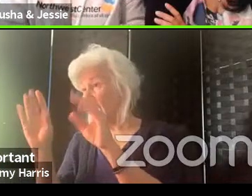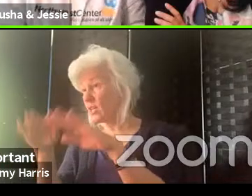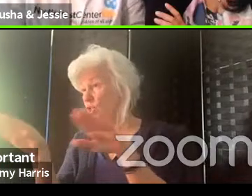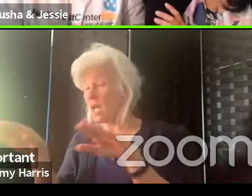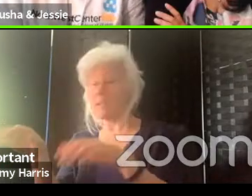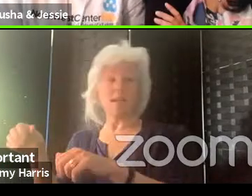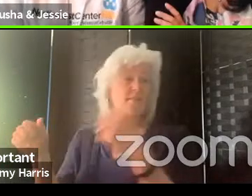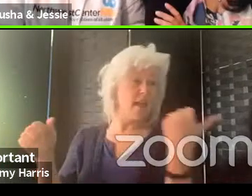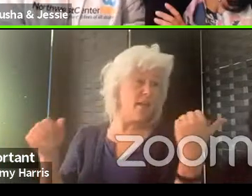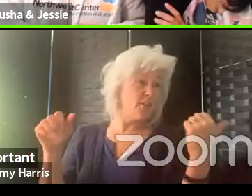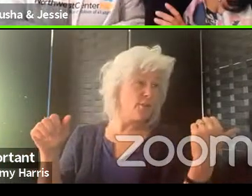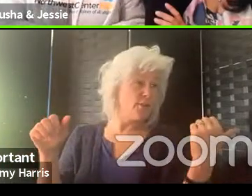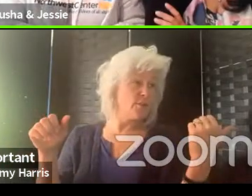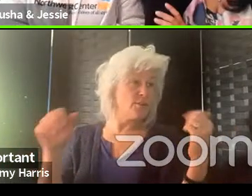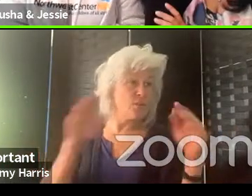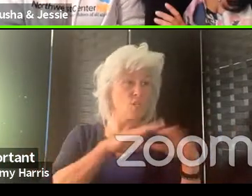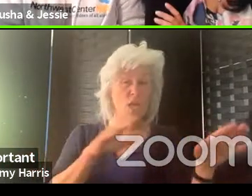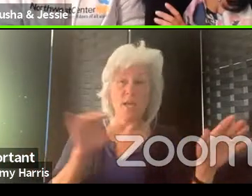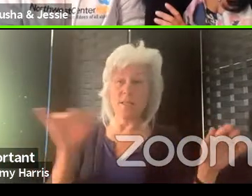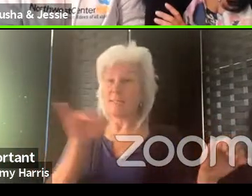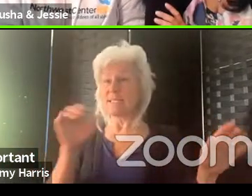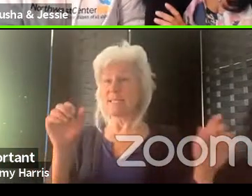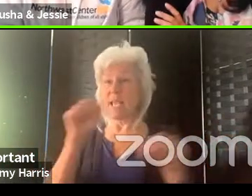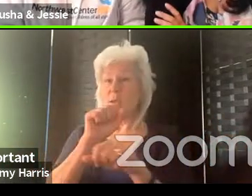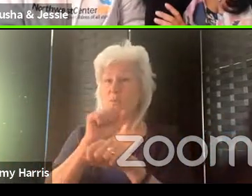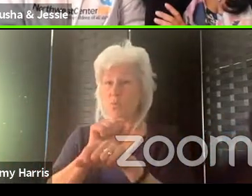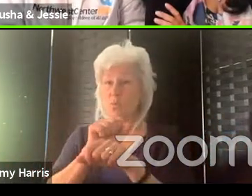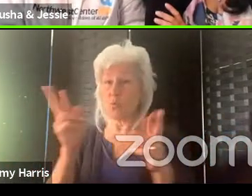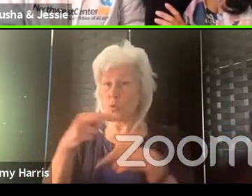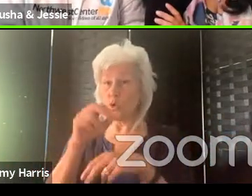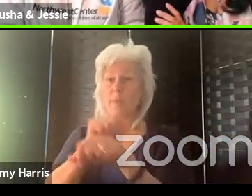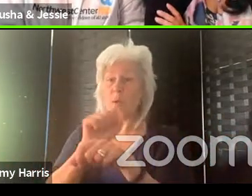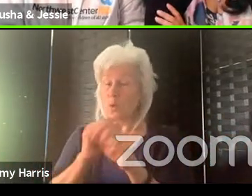are gonna be in the same room together and work together.